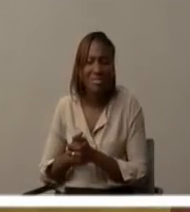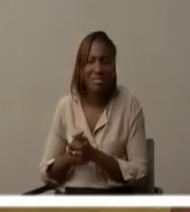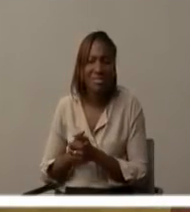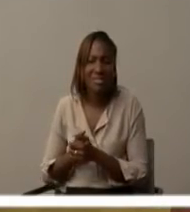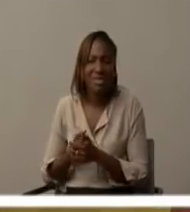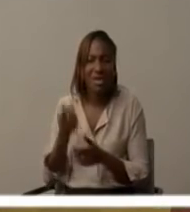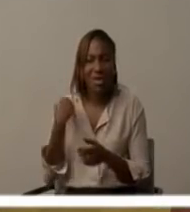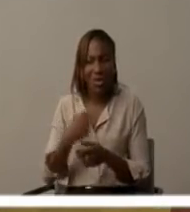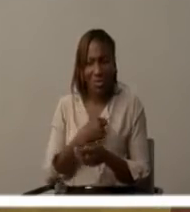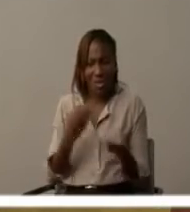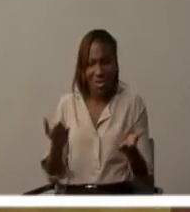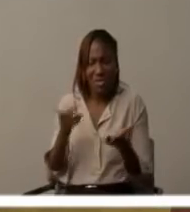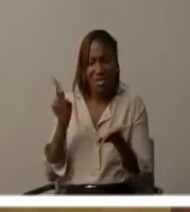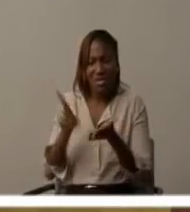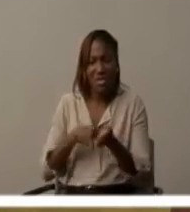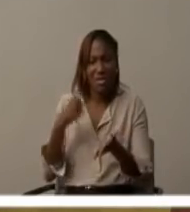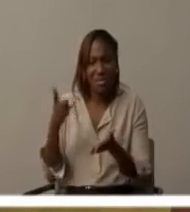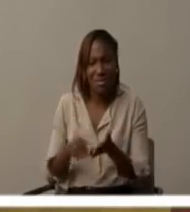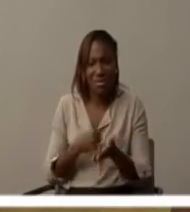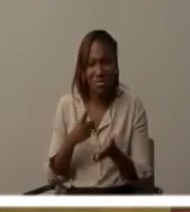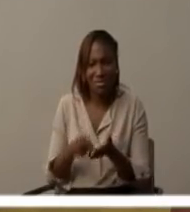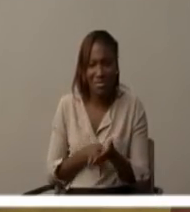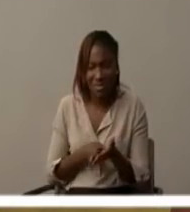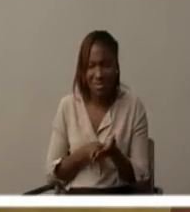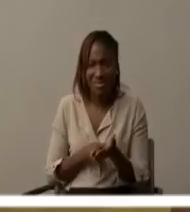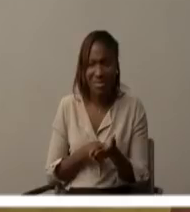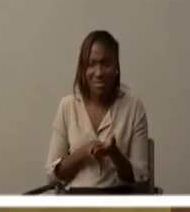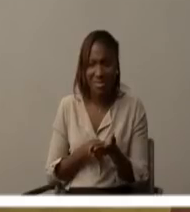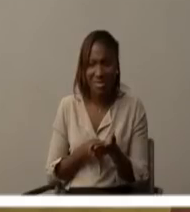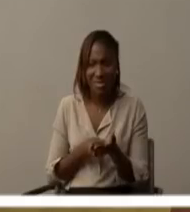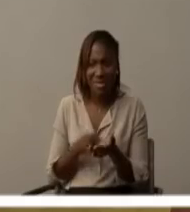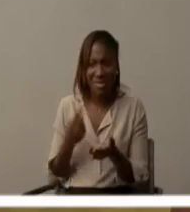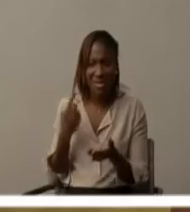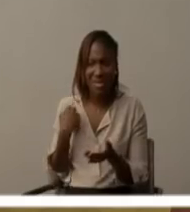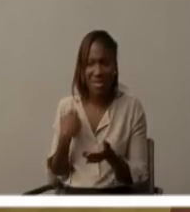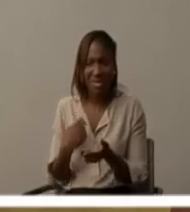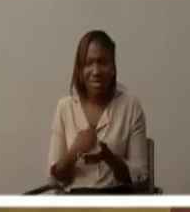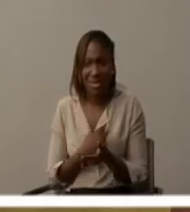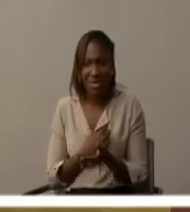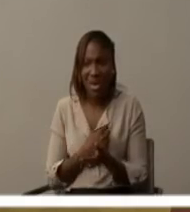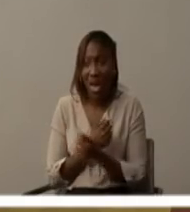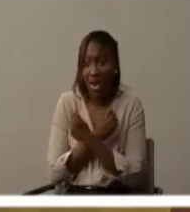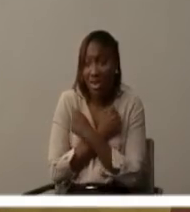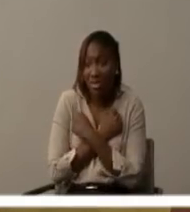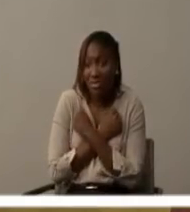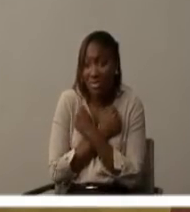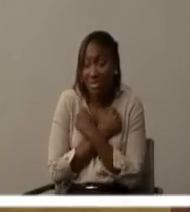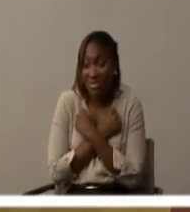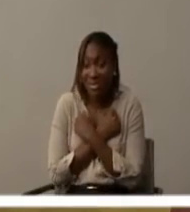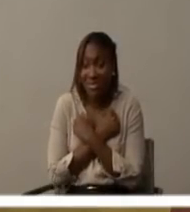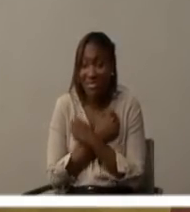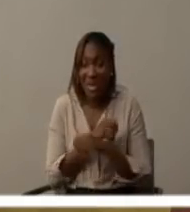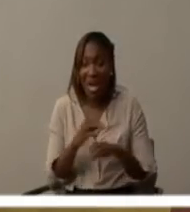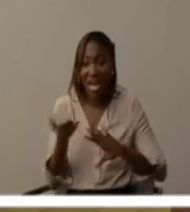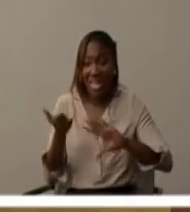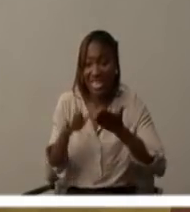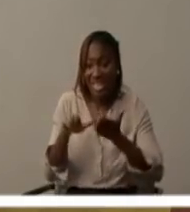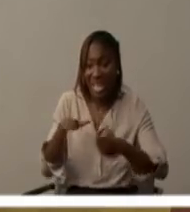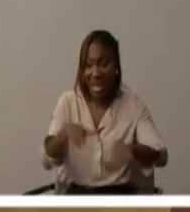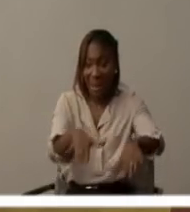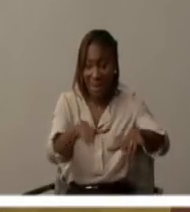know, we sometimes take a great privilege in our graves. Huh? All the graves where the dead bodies are